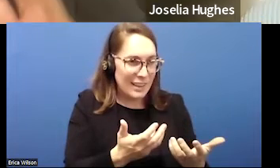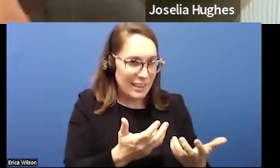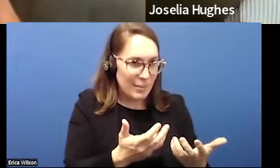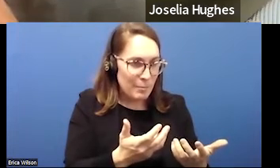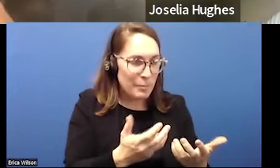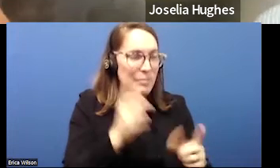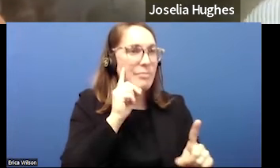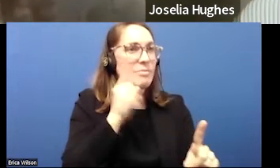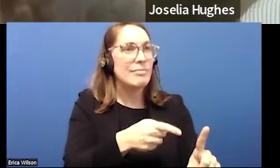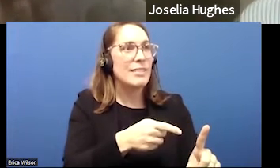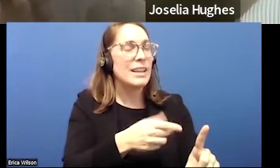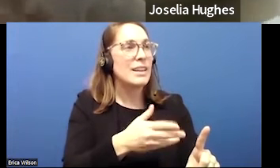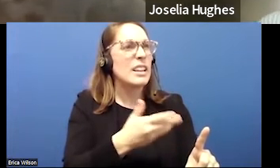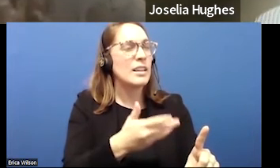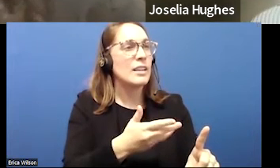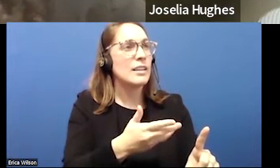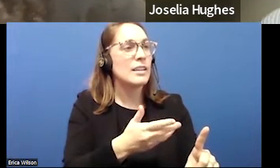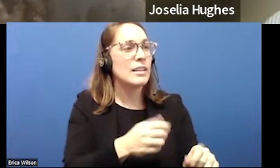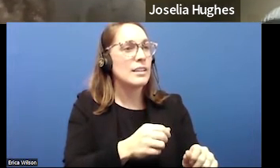anyway, how you got to where you are,